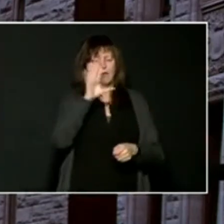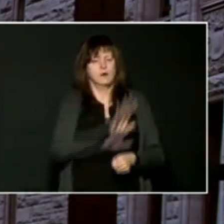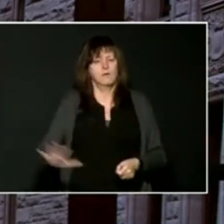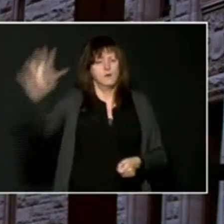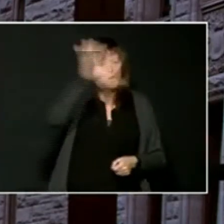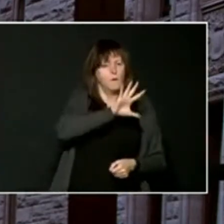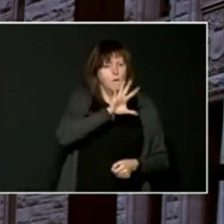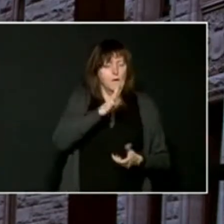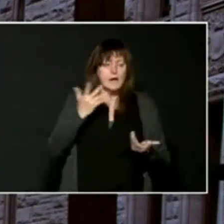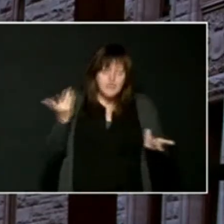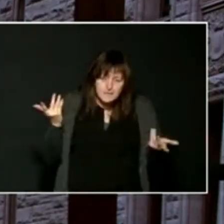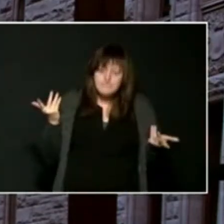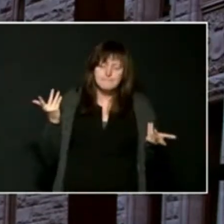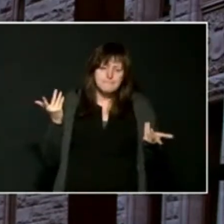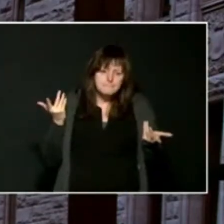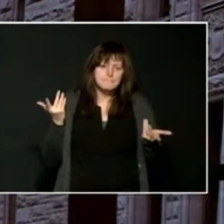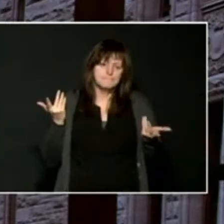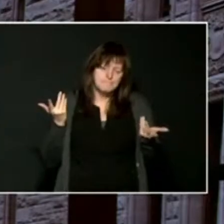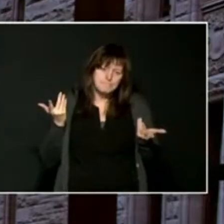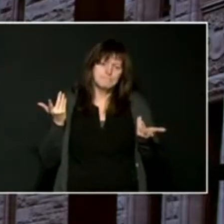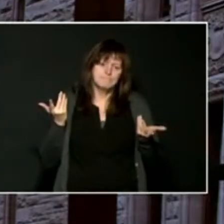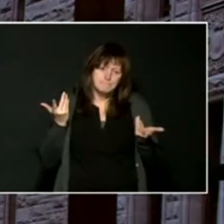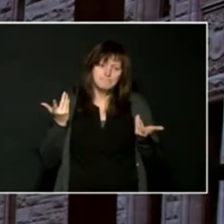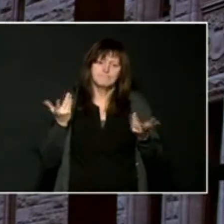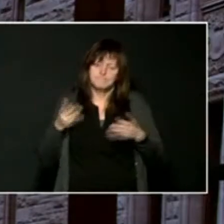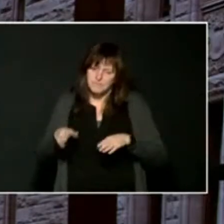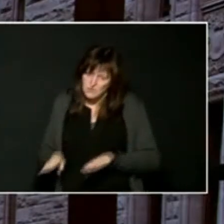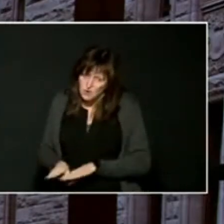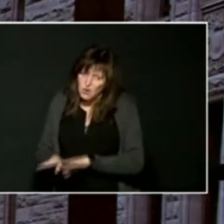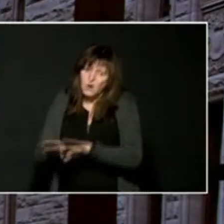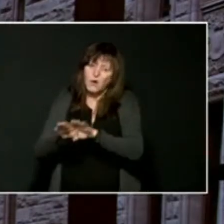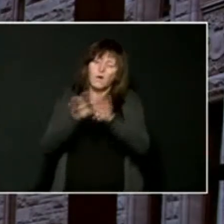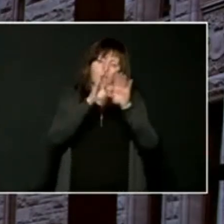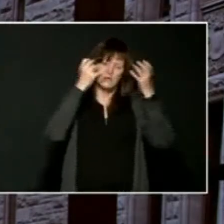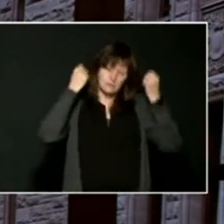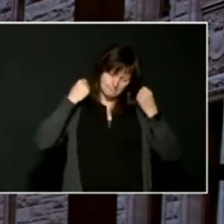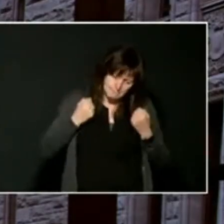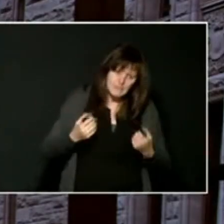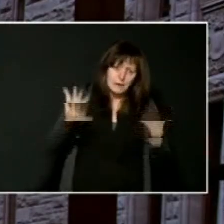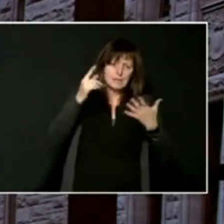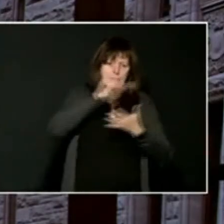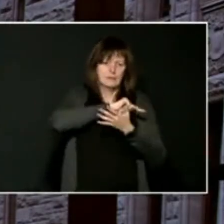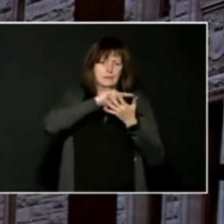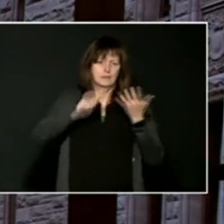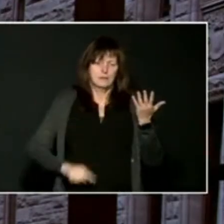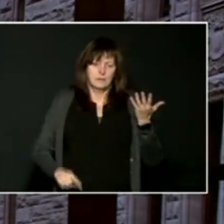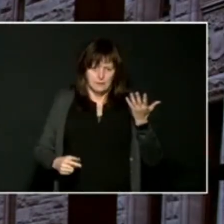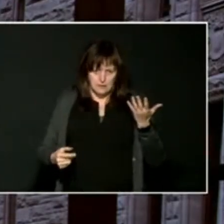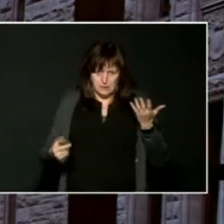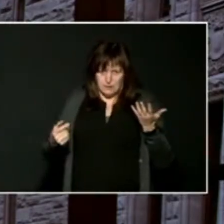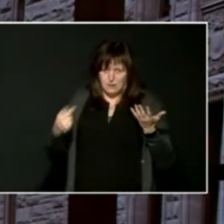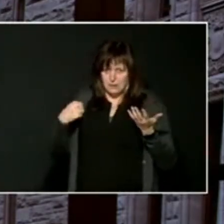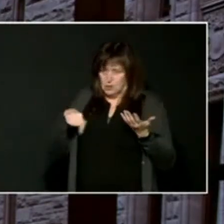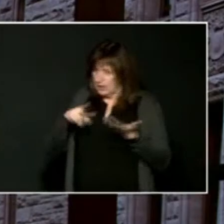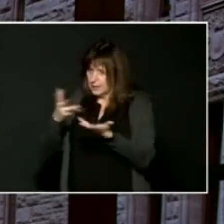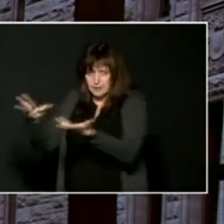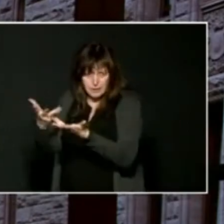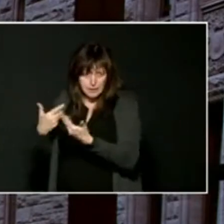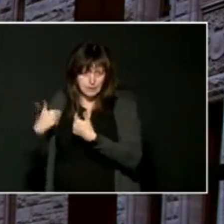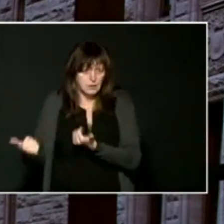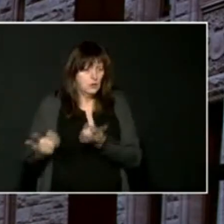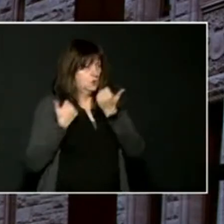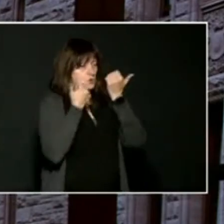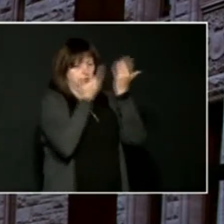a closed-down scenario. So we made recommendations to the Cabinet and the Premier and the Minister of Health, and